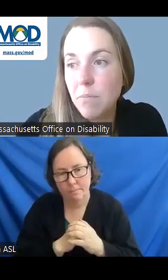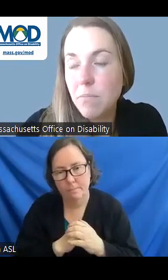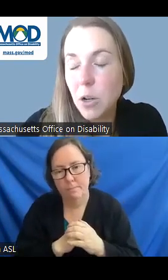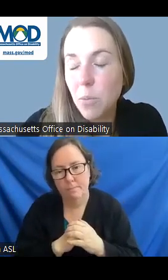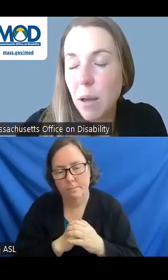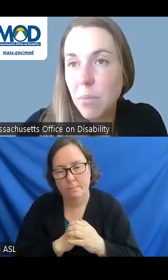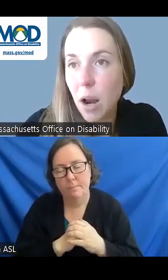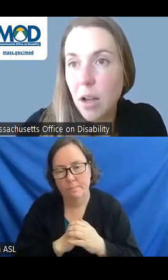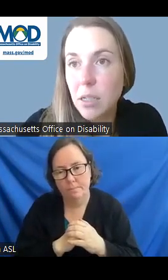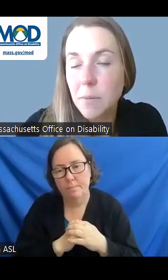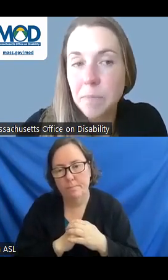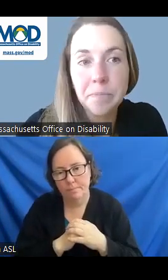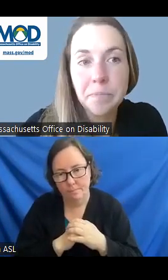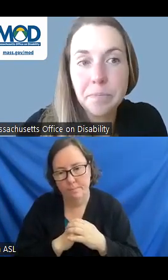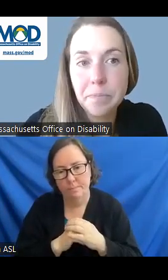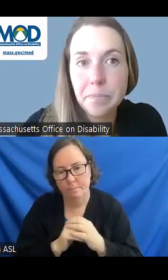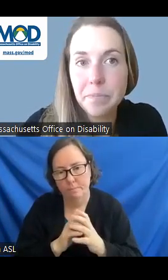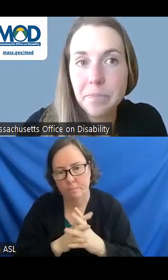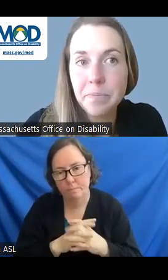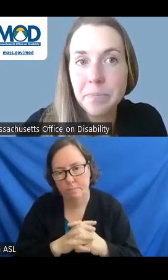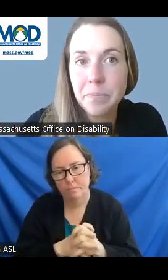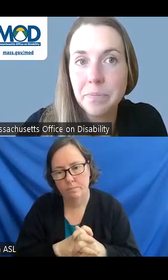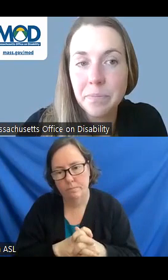web products.